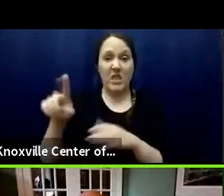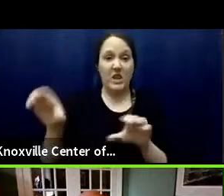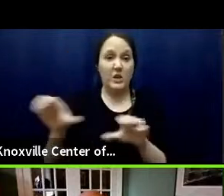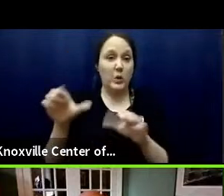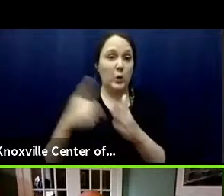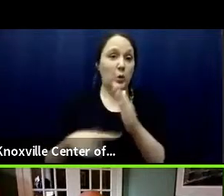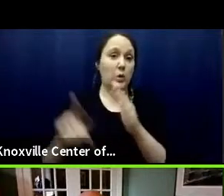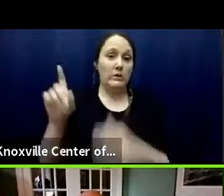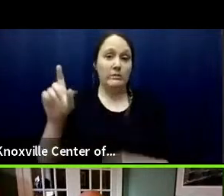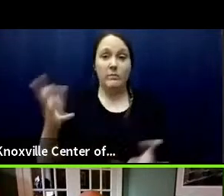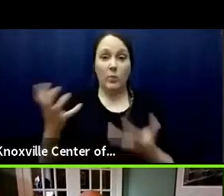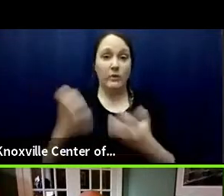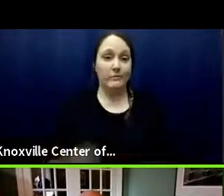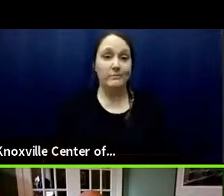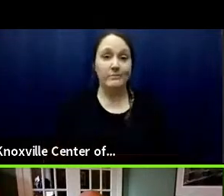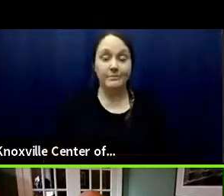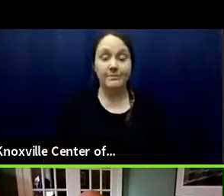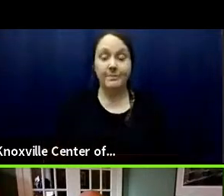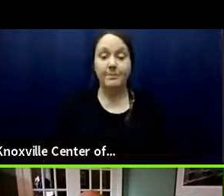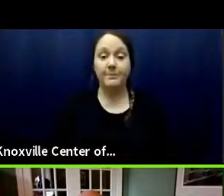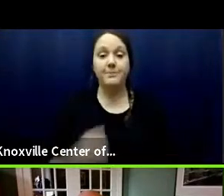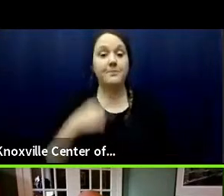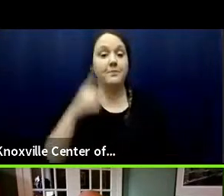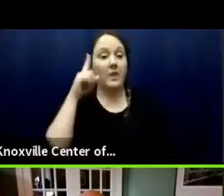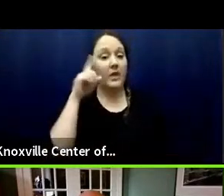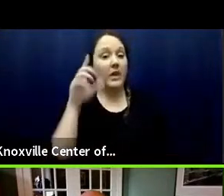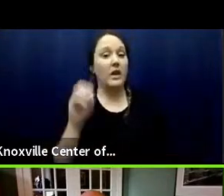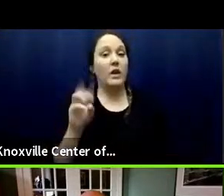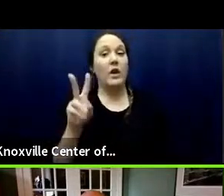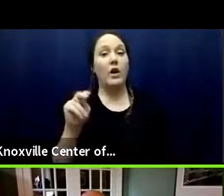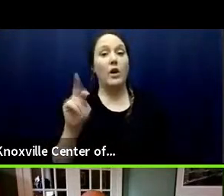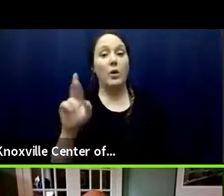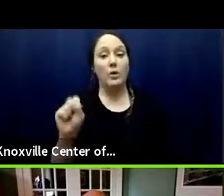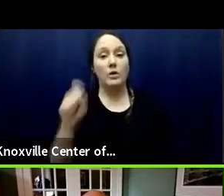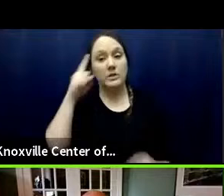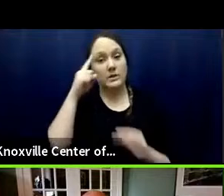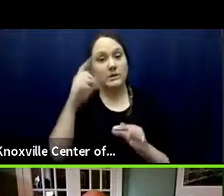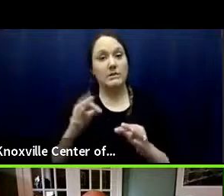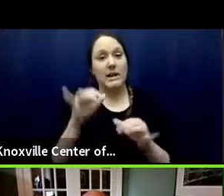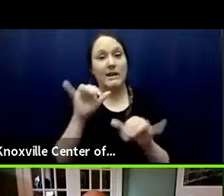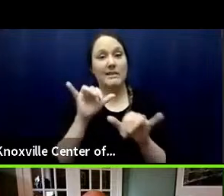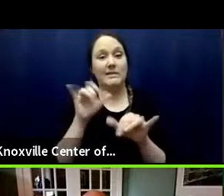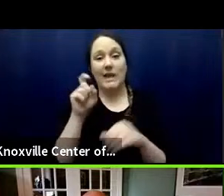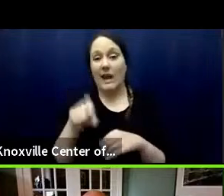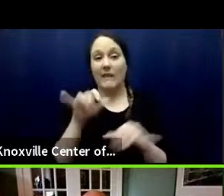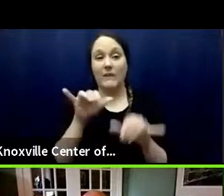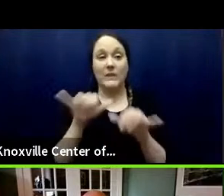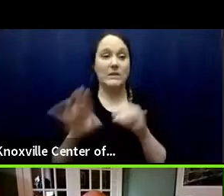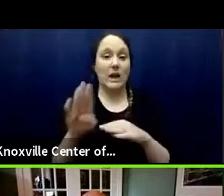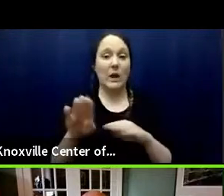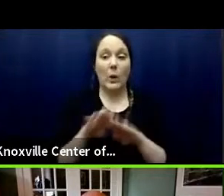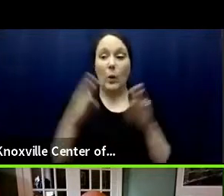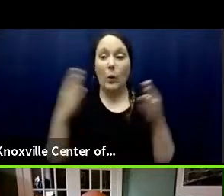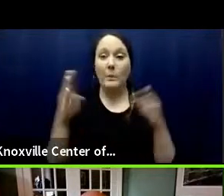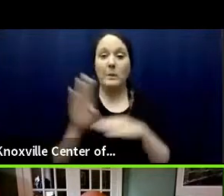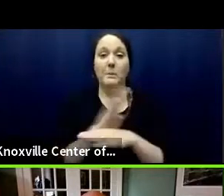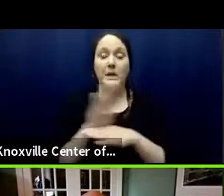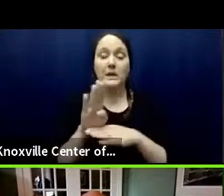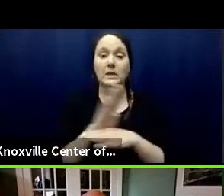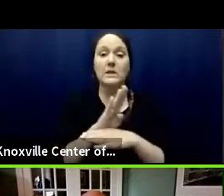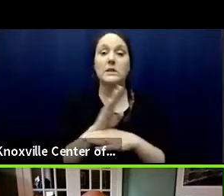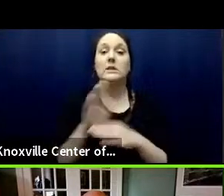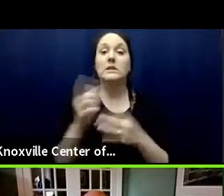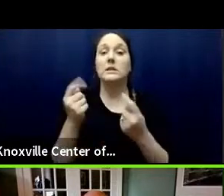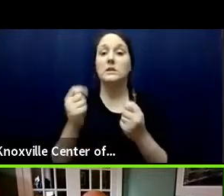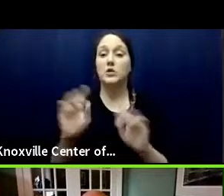do. And I think owners have decided they've got to try to stay in business. And yes, they want to try to